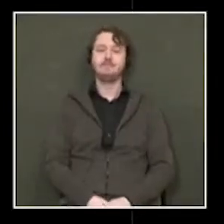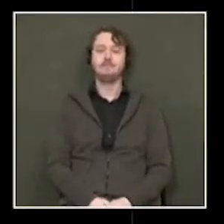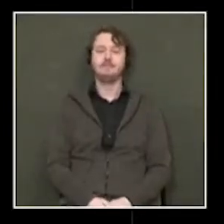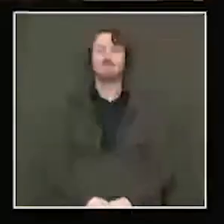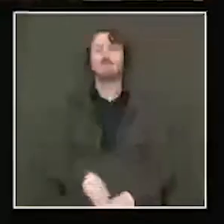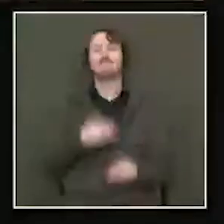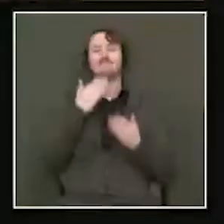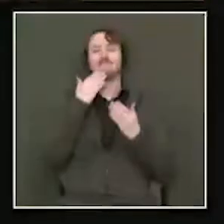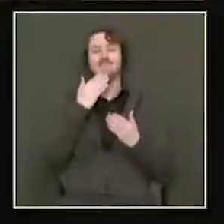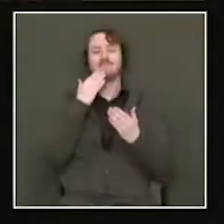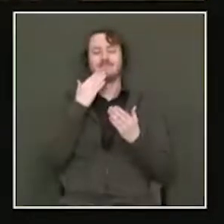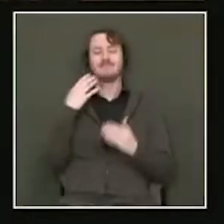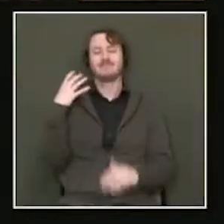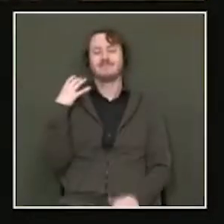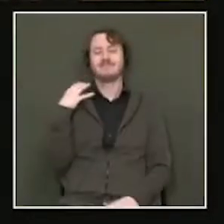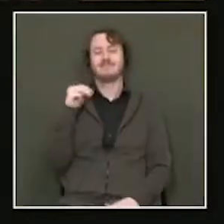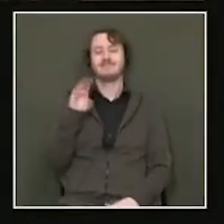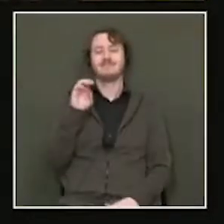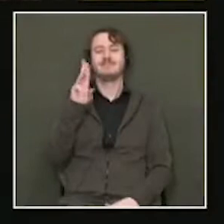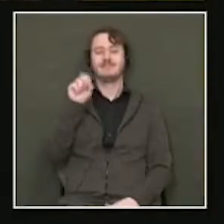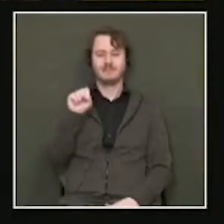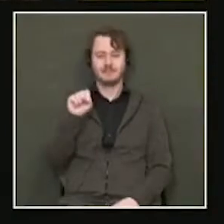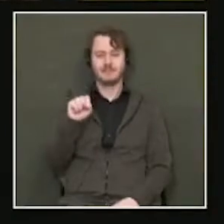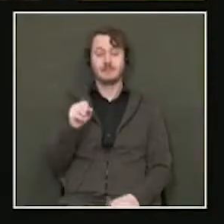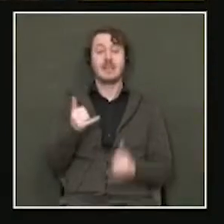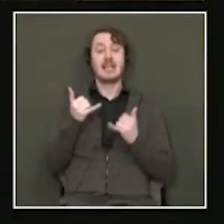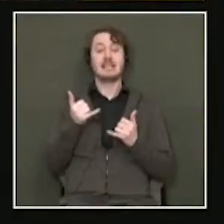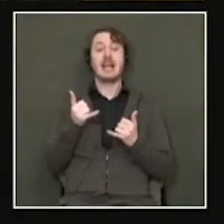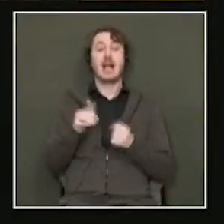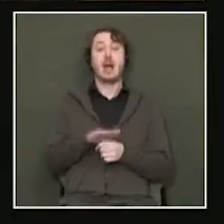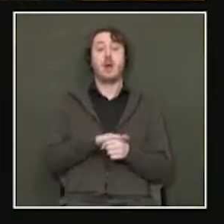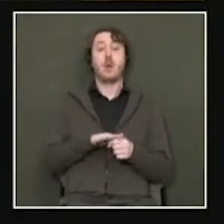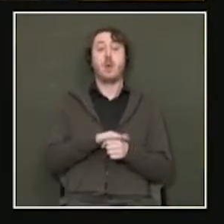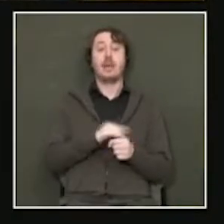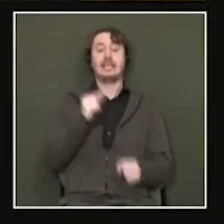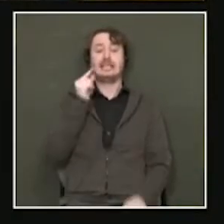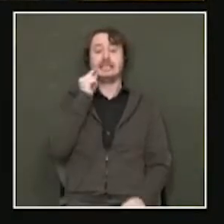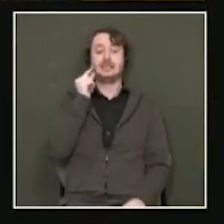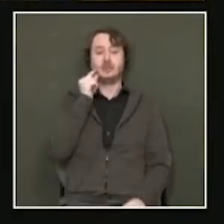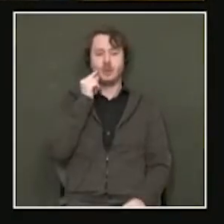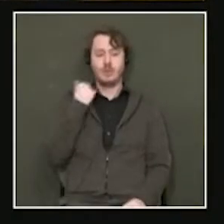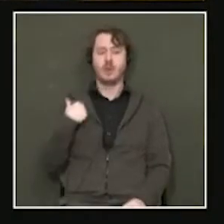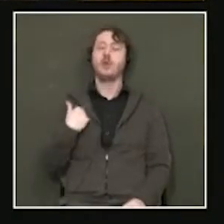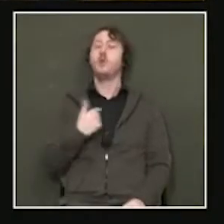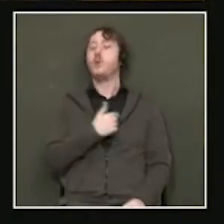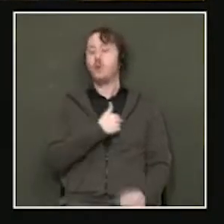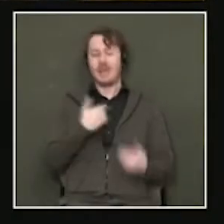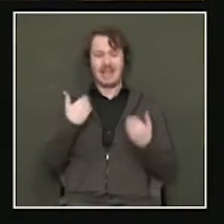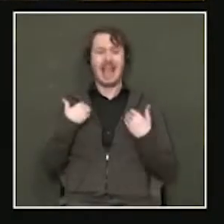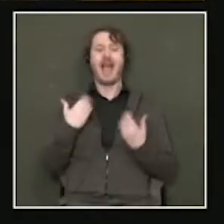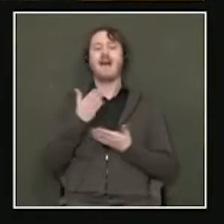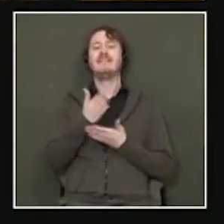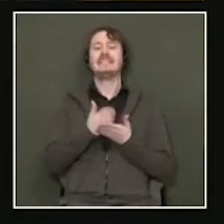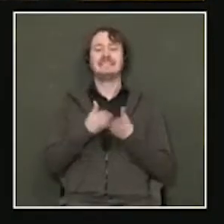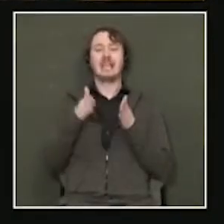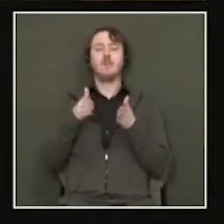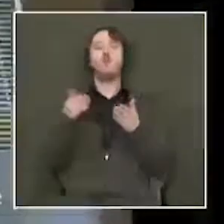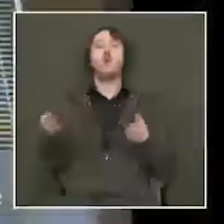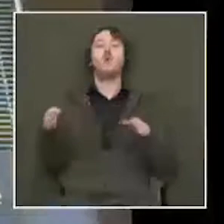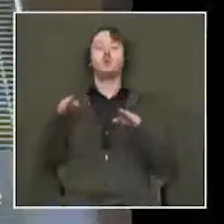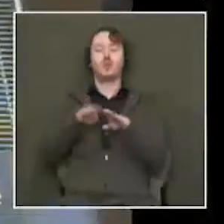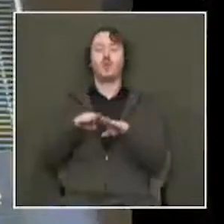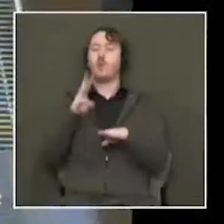Thank you, Chief McManus. Currently for Bexar County, we do have some roads closed due to the high water